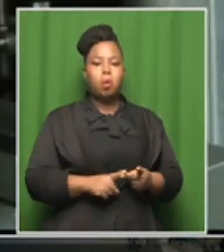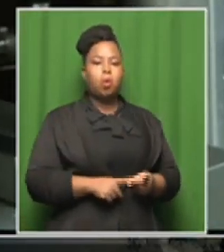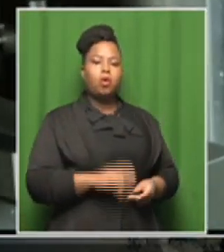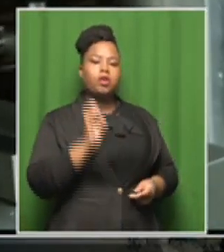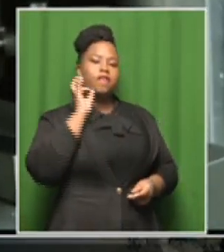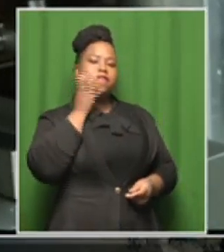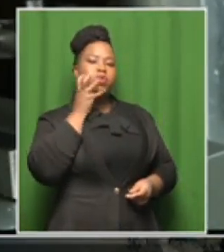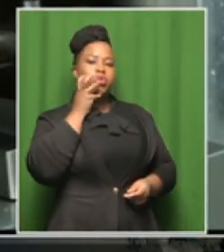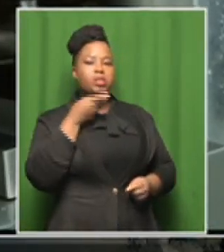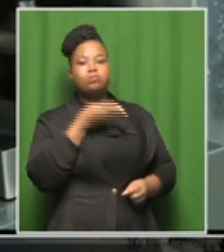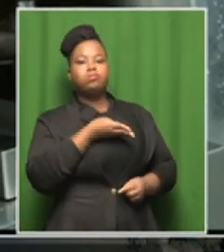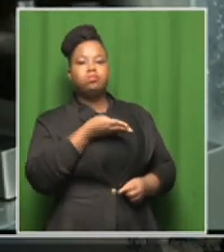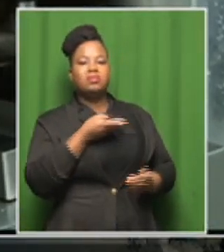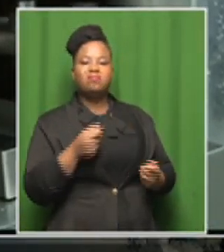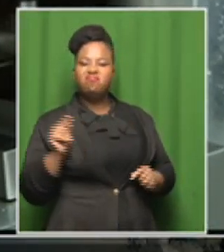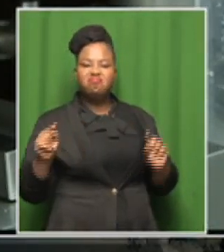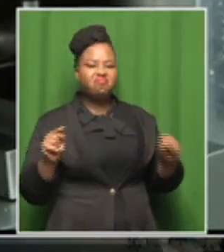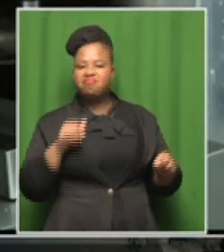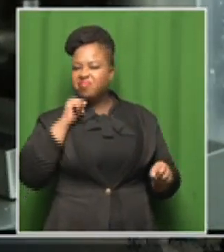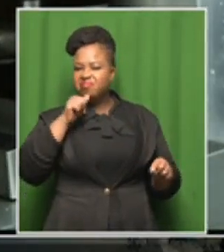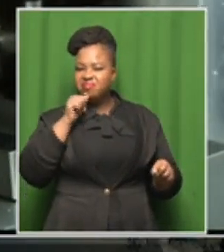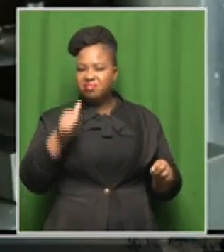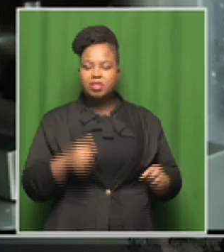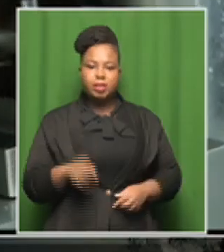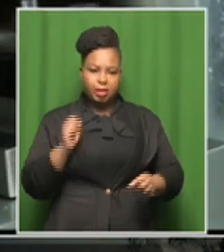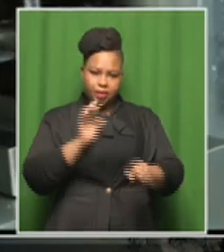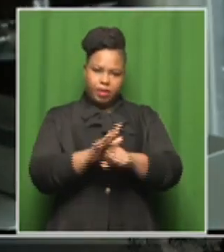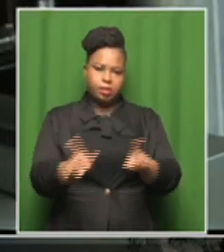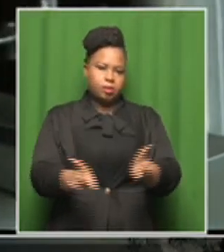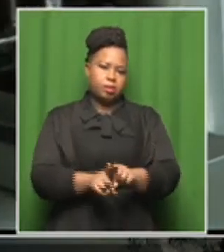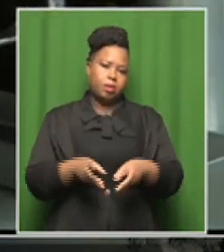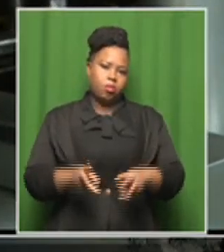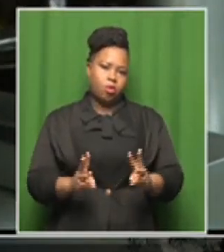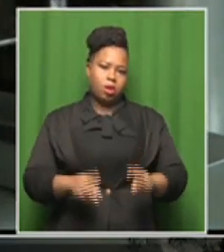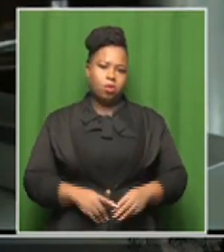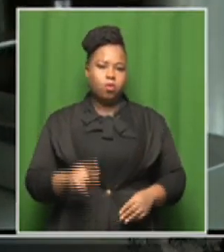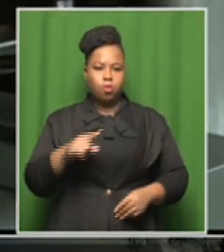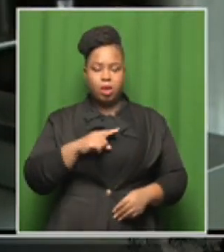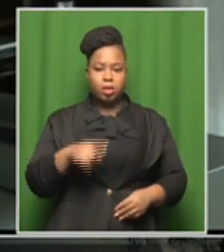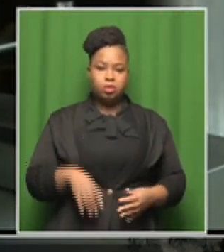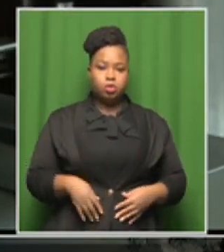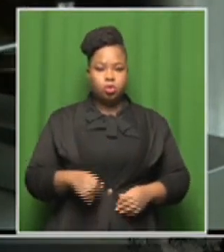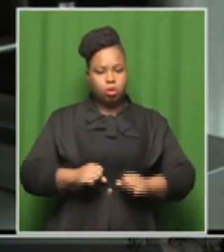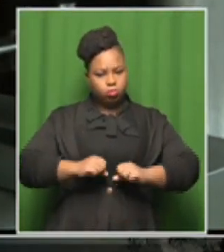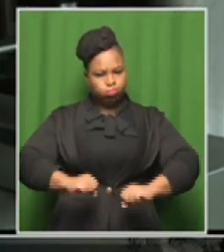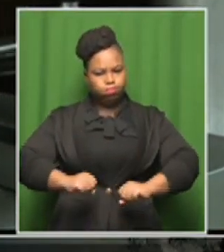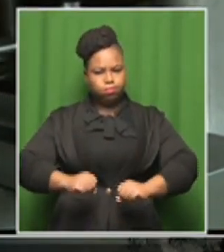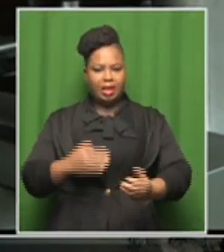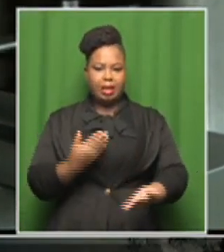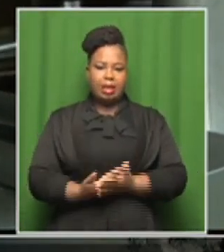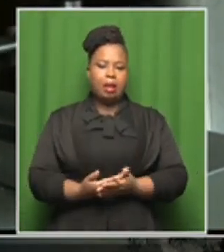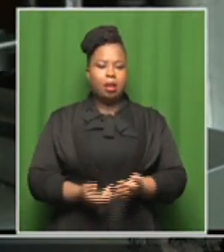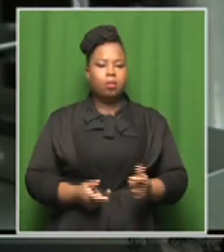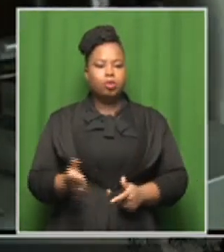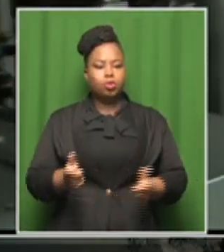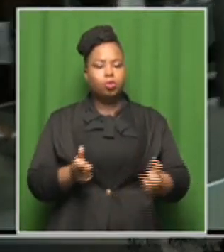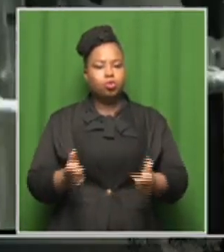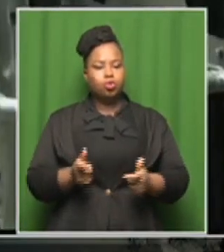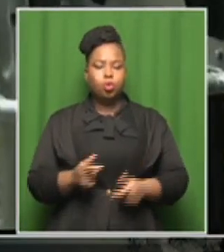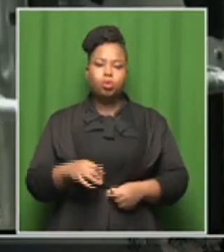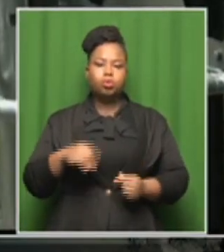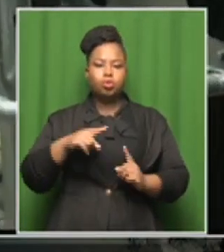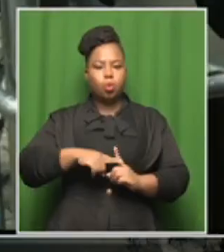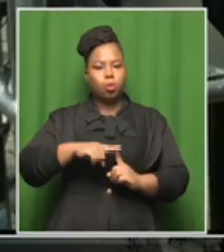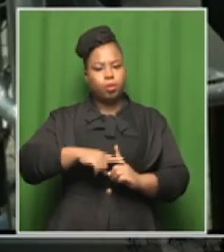and it has been added or not. It has the same effect in terms of its effects on weight gain, as well as controlling your blood glucose